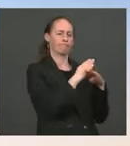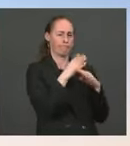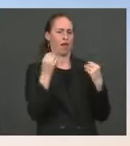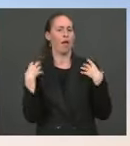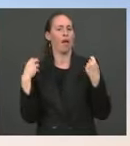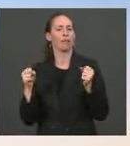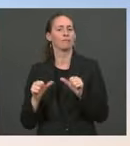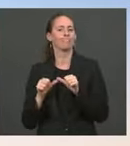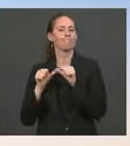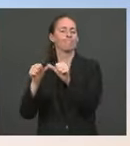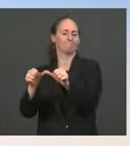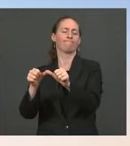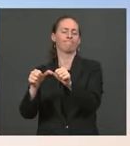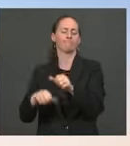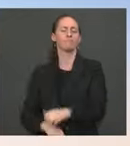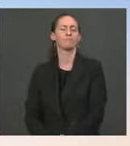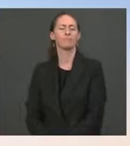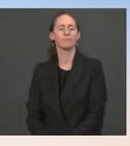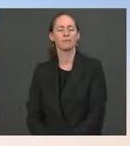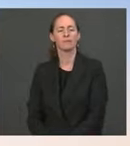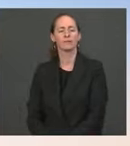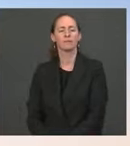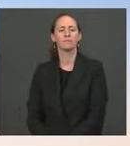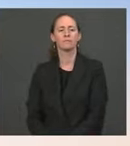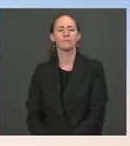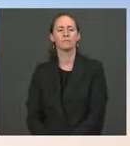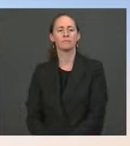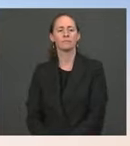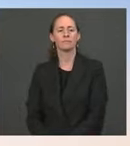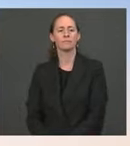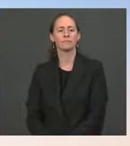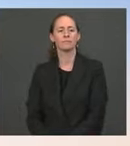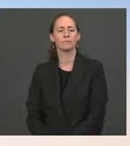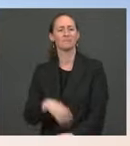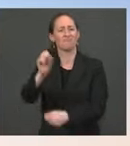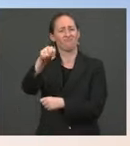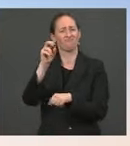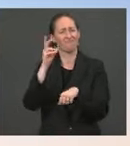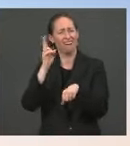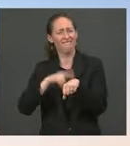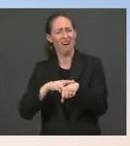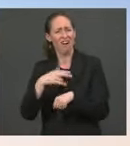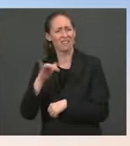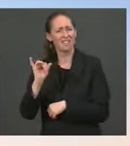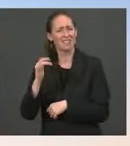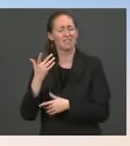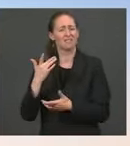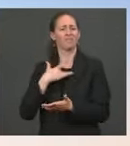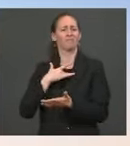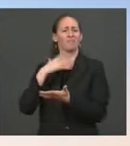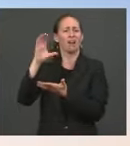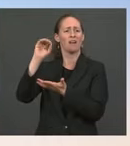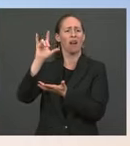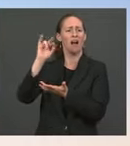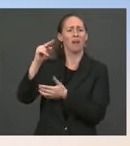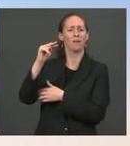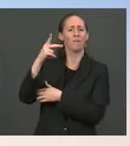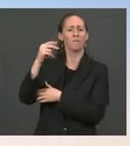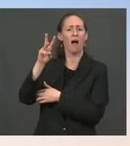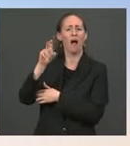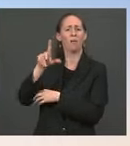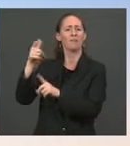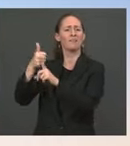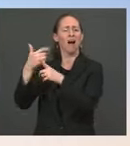true, and this raised that certainly the death of Colin Powell, that underlying health health issues, fighting other